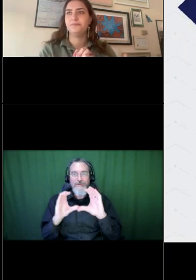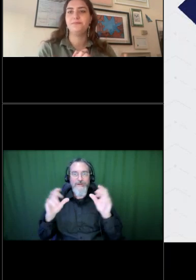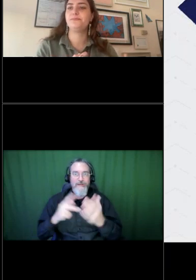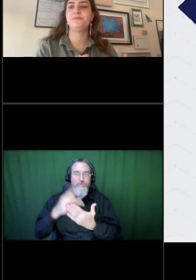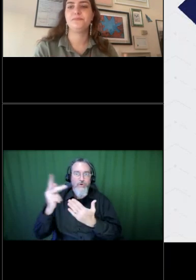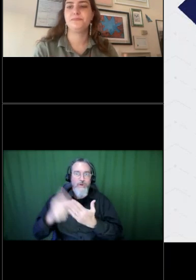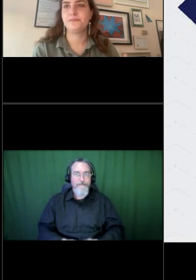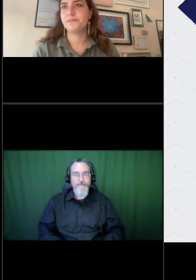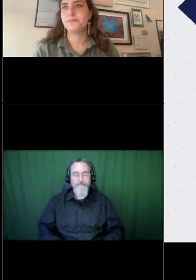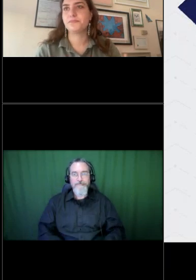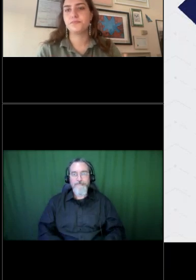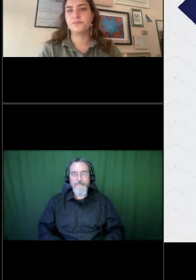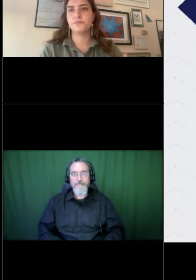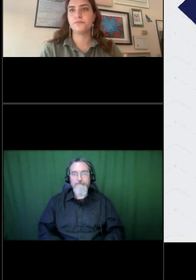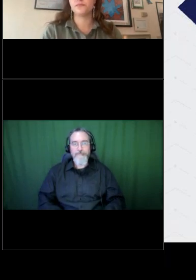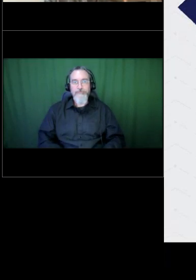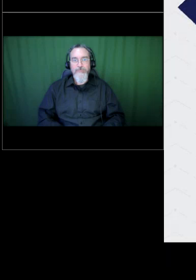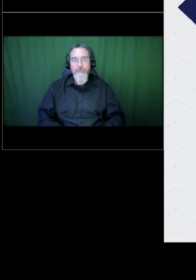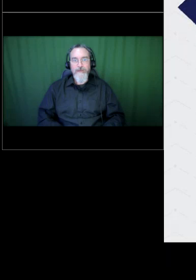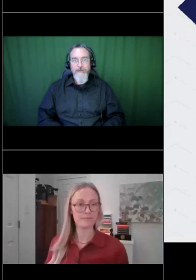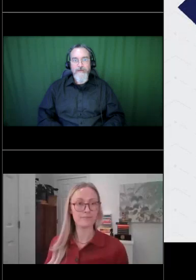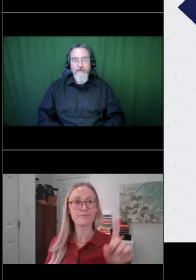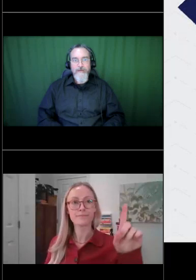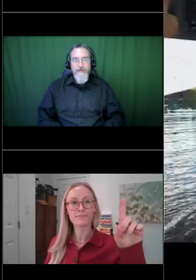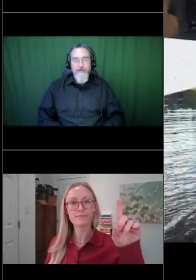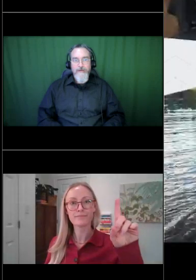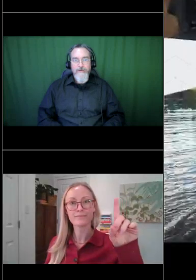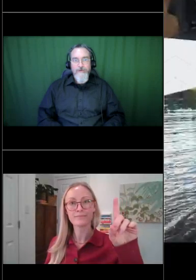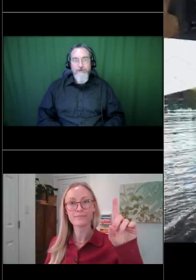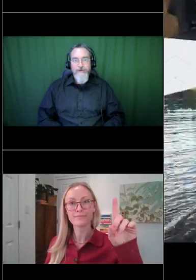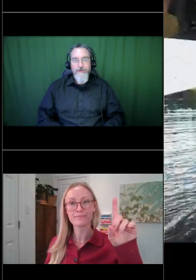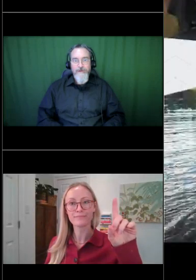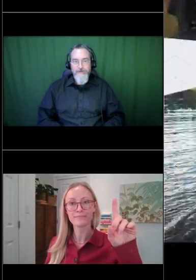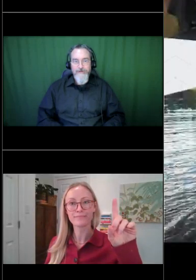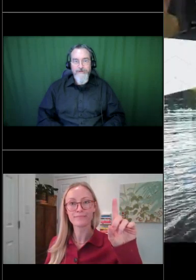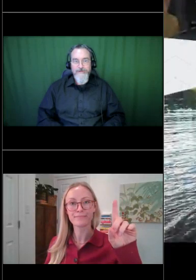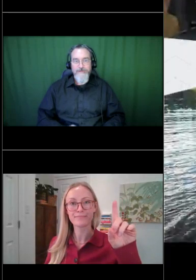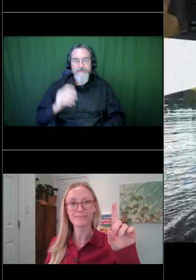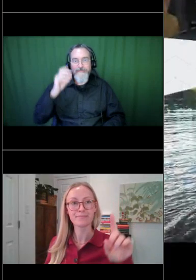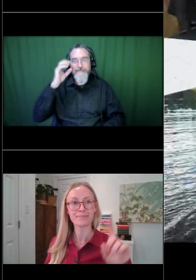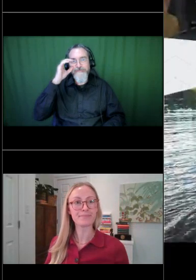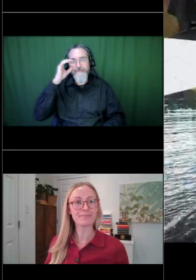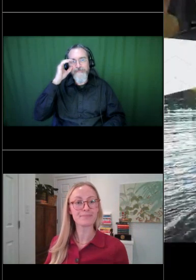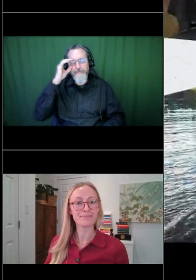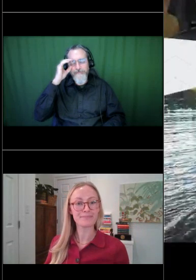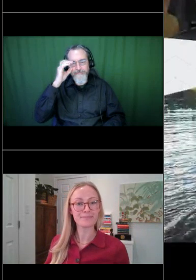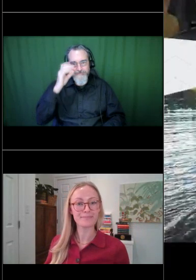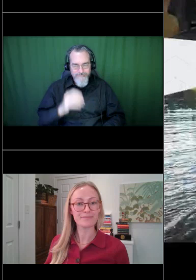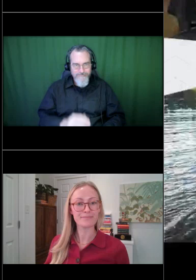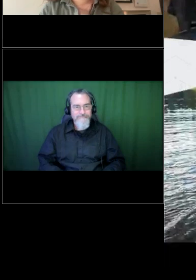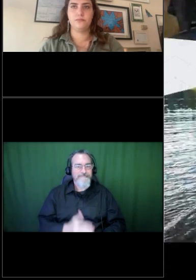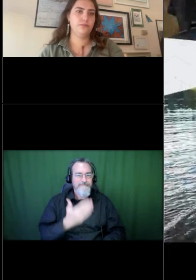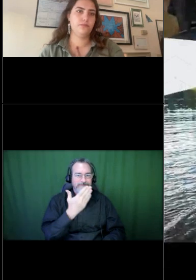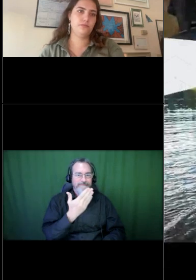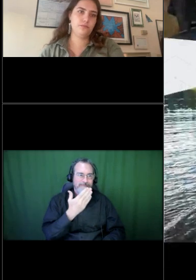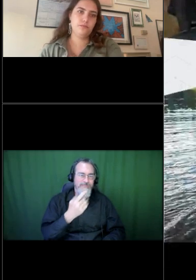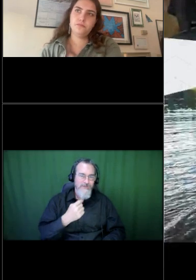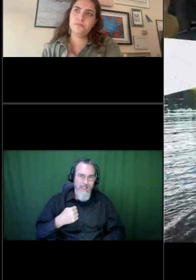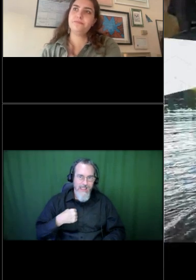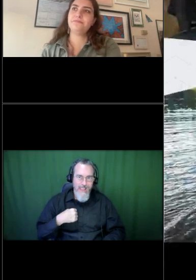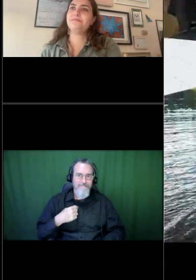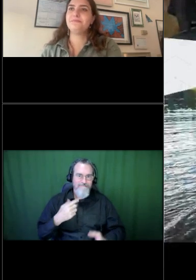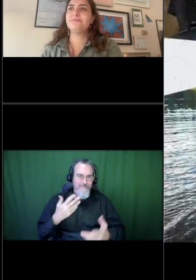Next slide. Thank you. Yes, and just to begin to wrap up, and I know we're the last